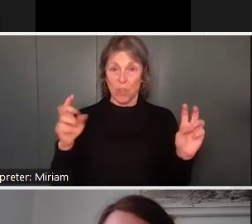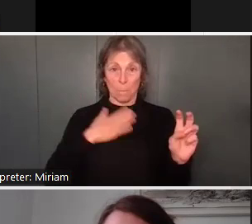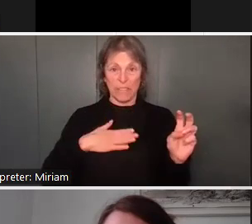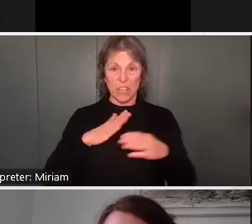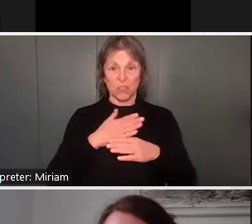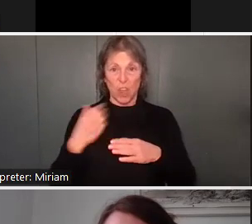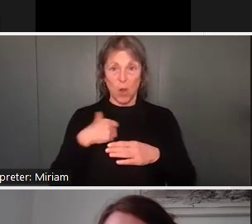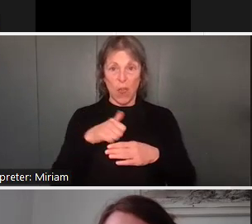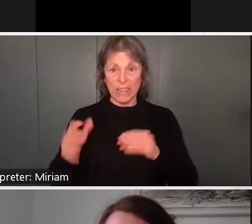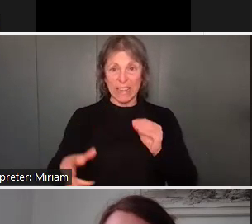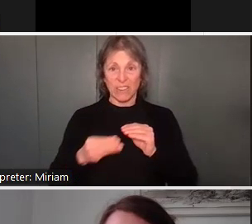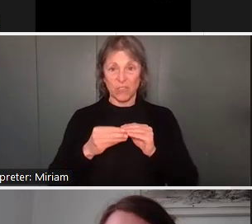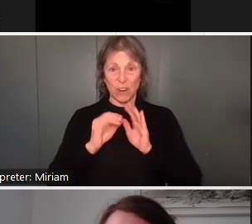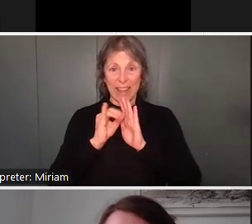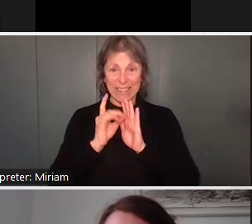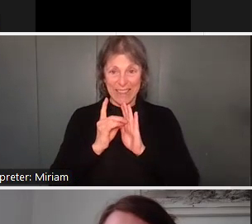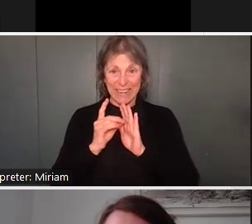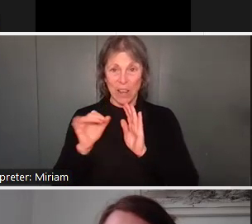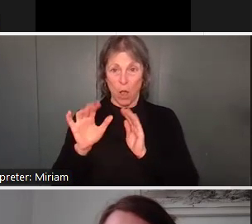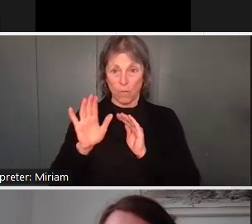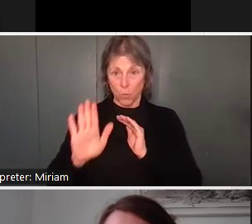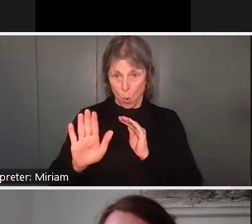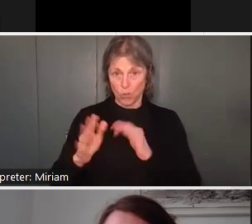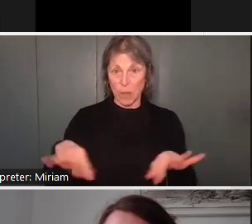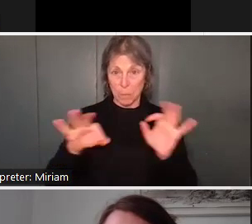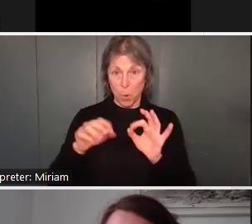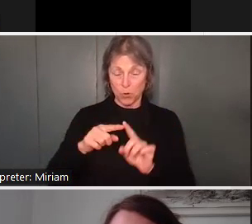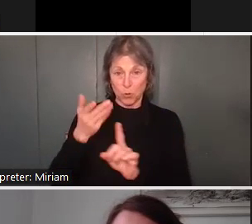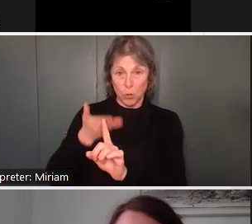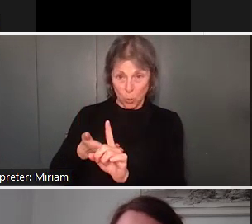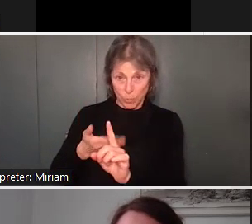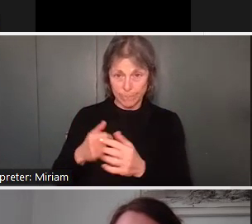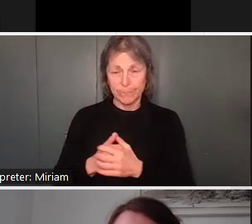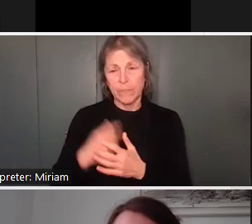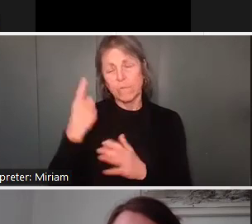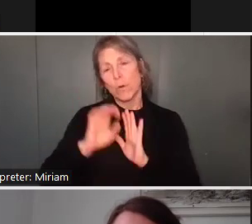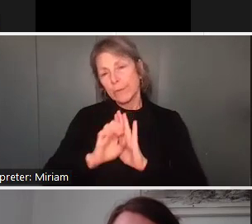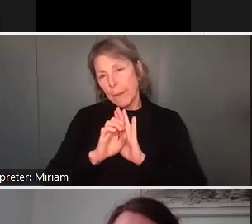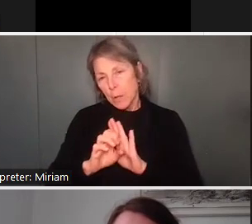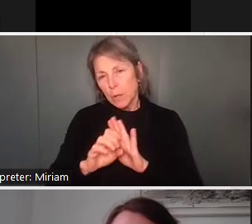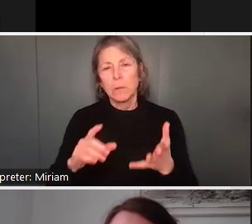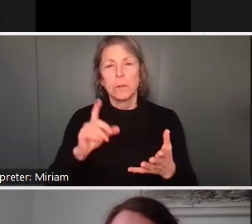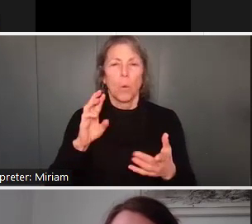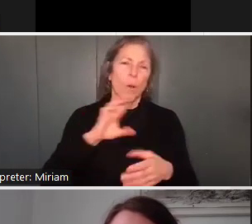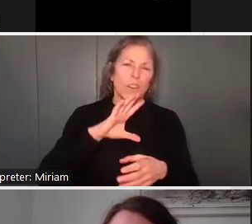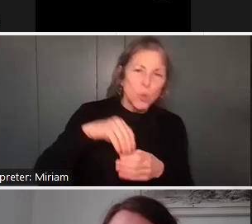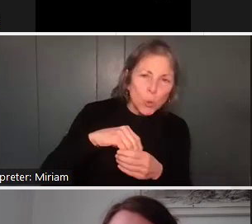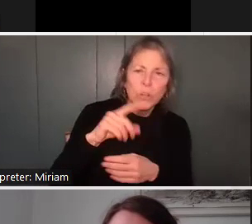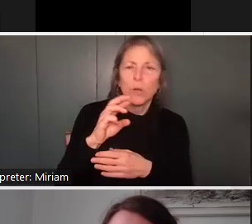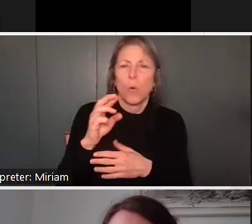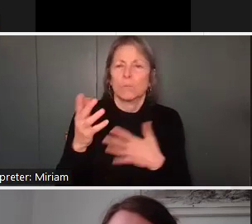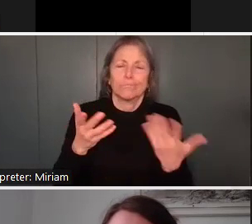any additional identities of yours that are important to you. For example, or including, or how would you say